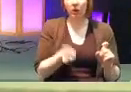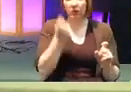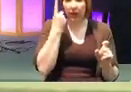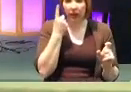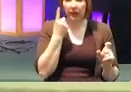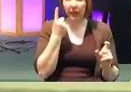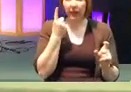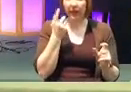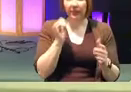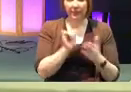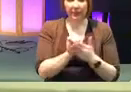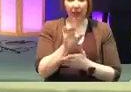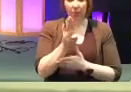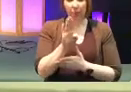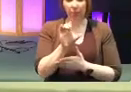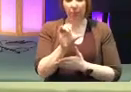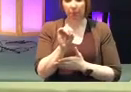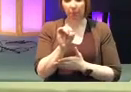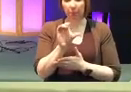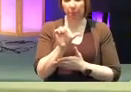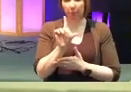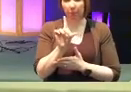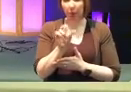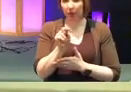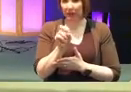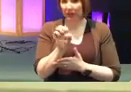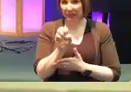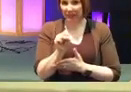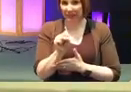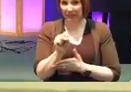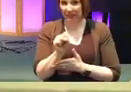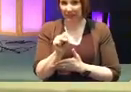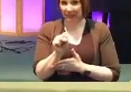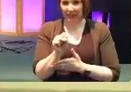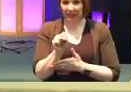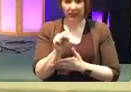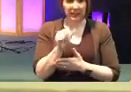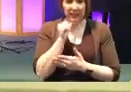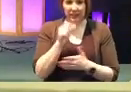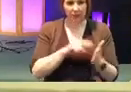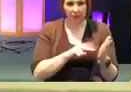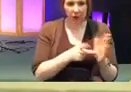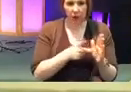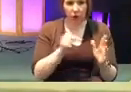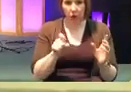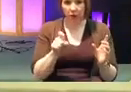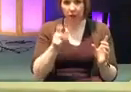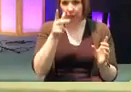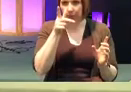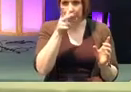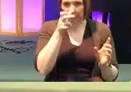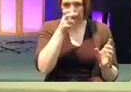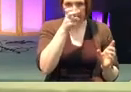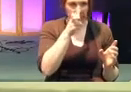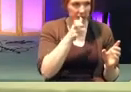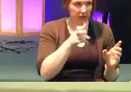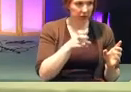that boldness is not synonymous with being obnoxious.